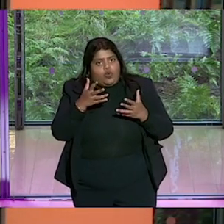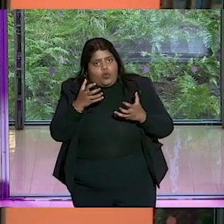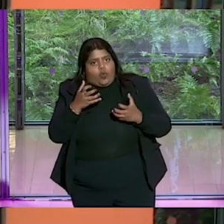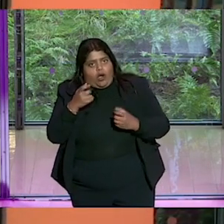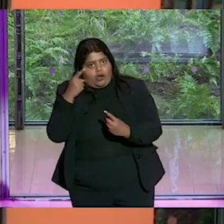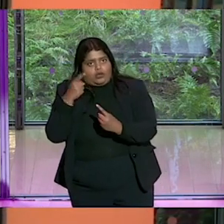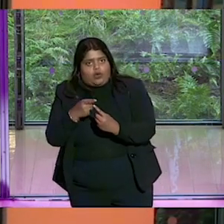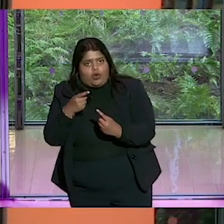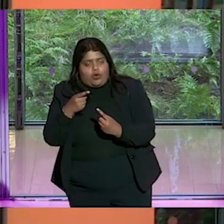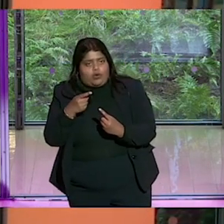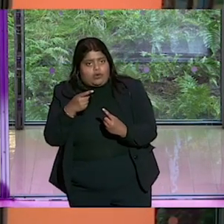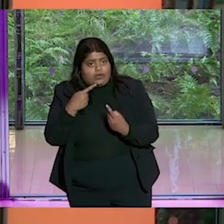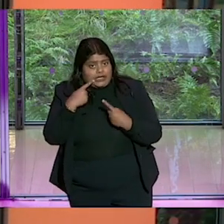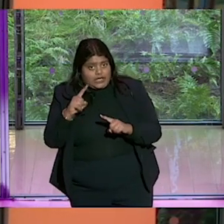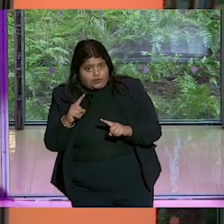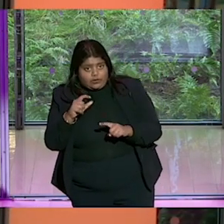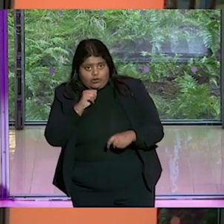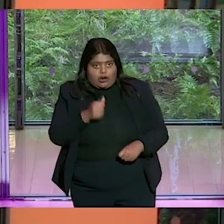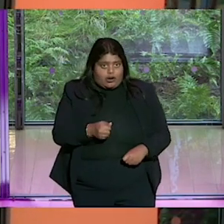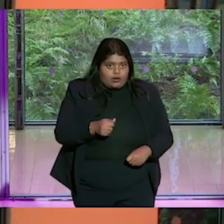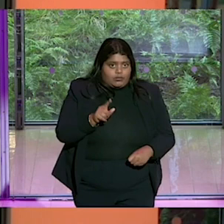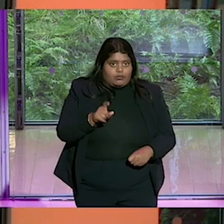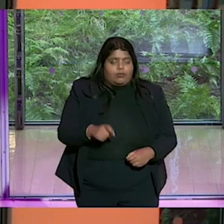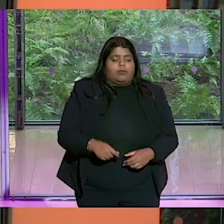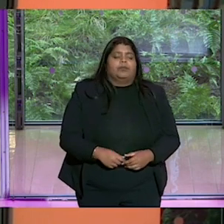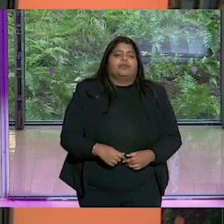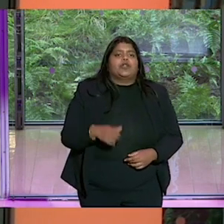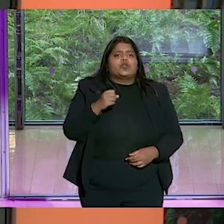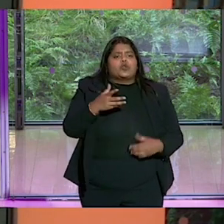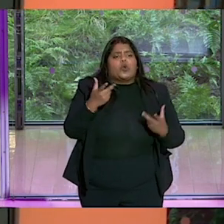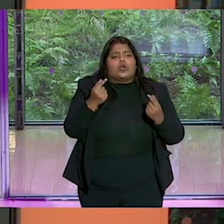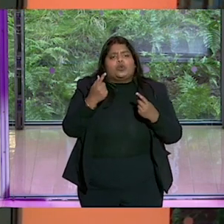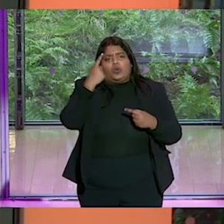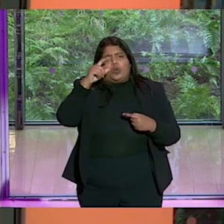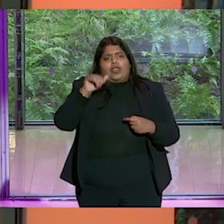So what might we do with that kind of information?